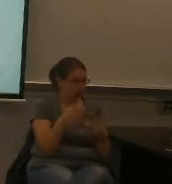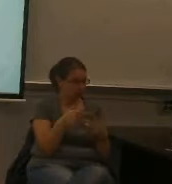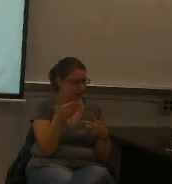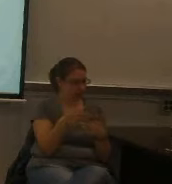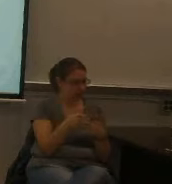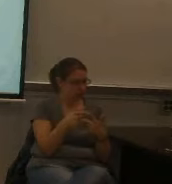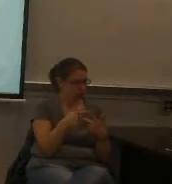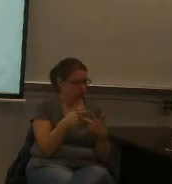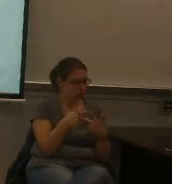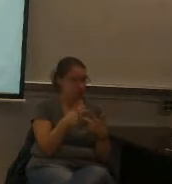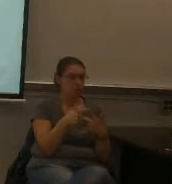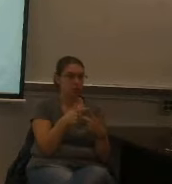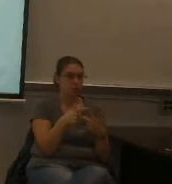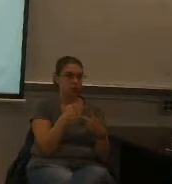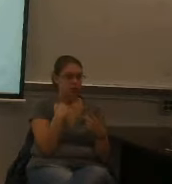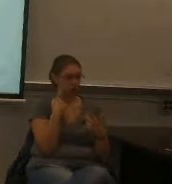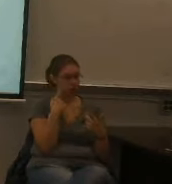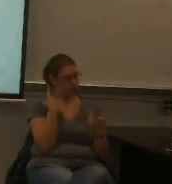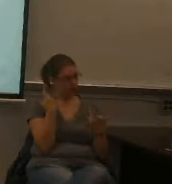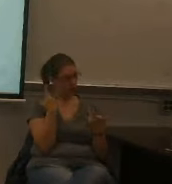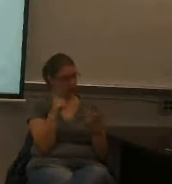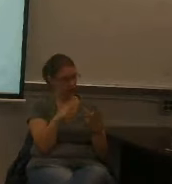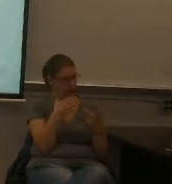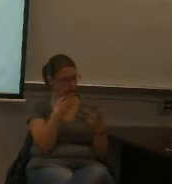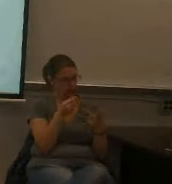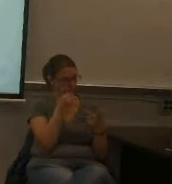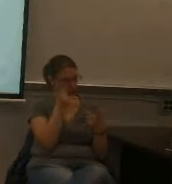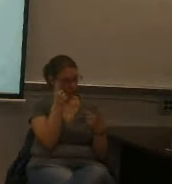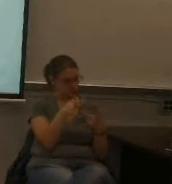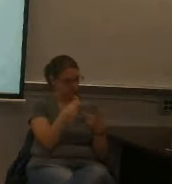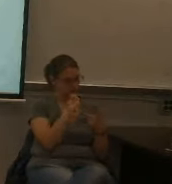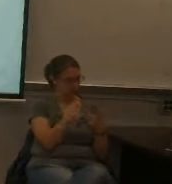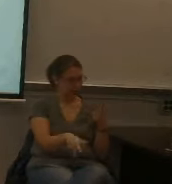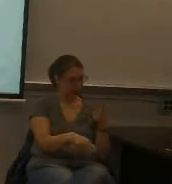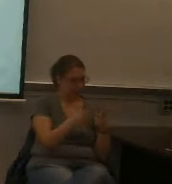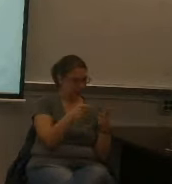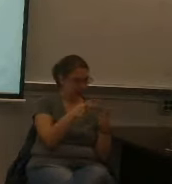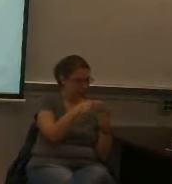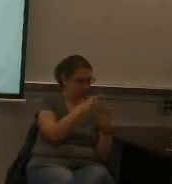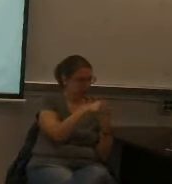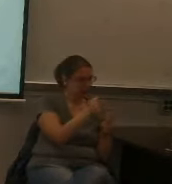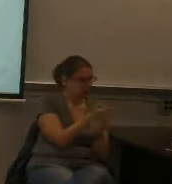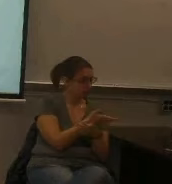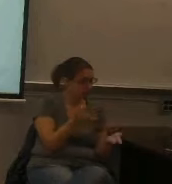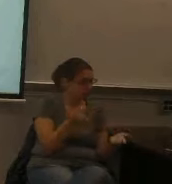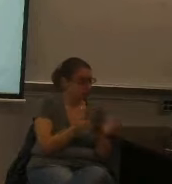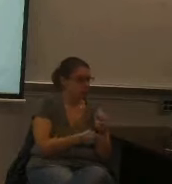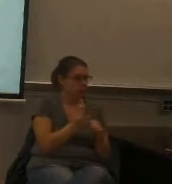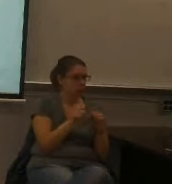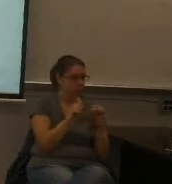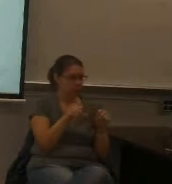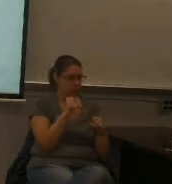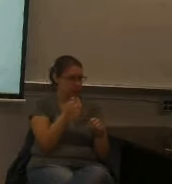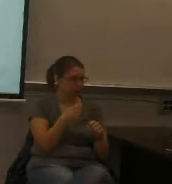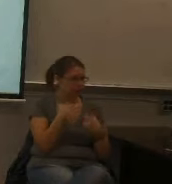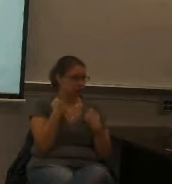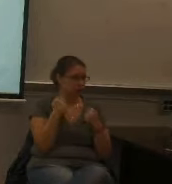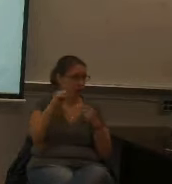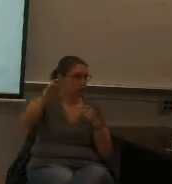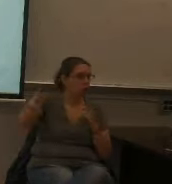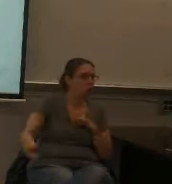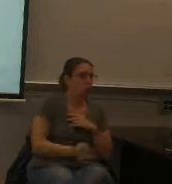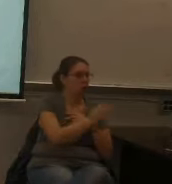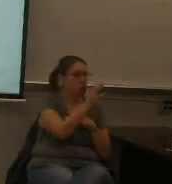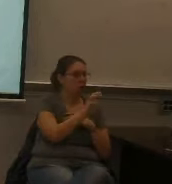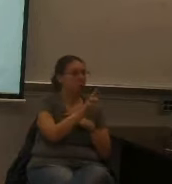fish. So then they got the bright idea, well, we should go around and add this everywhere. But most systems don't have this strong upwelling current to drive them up